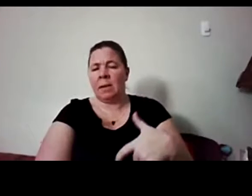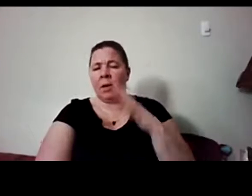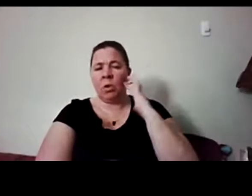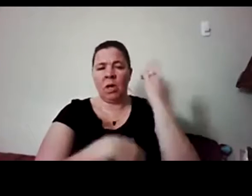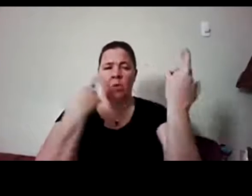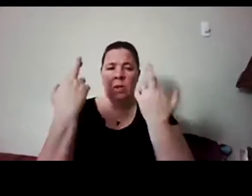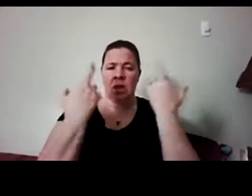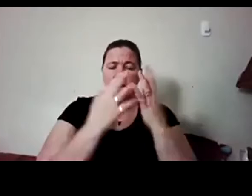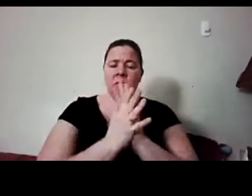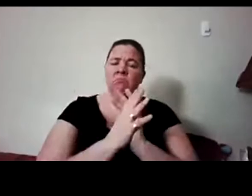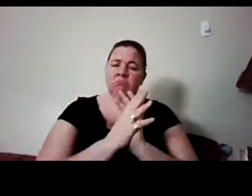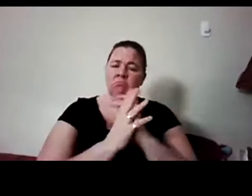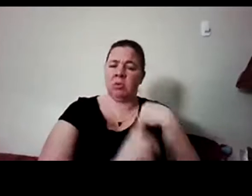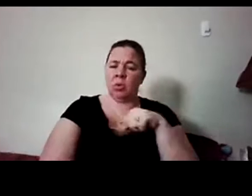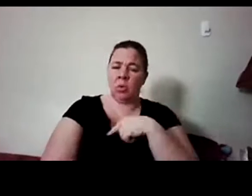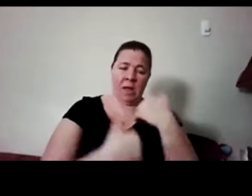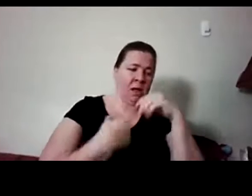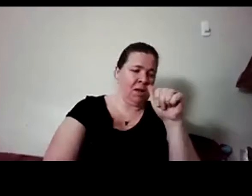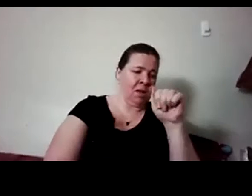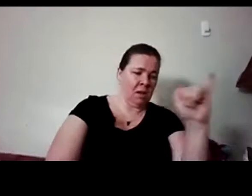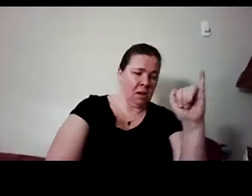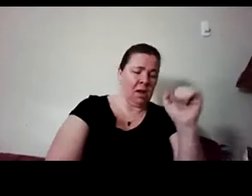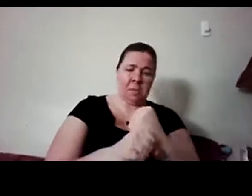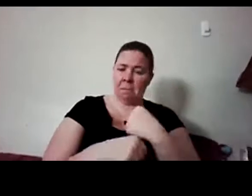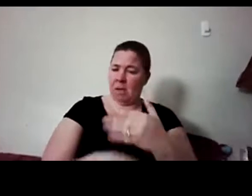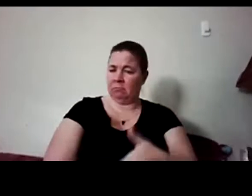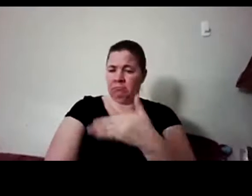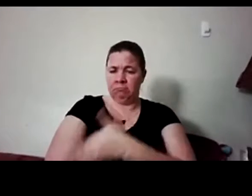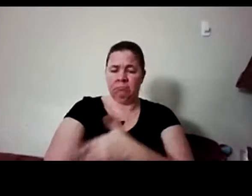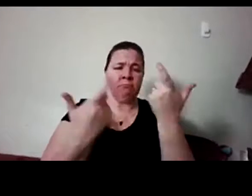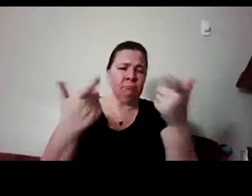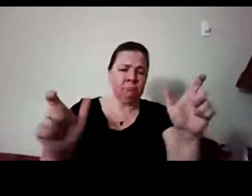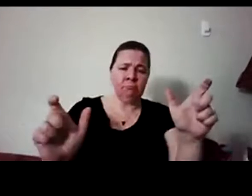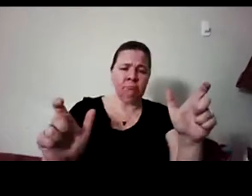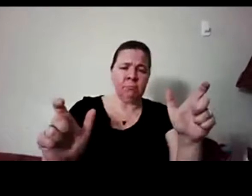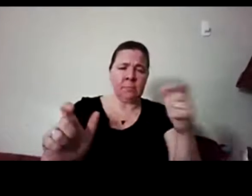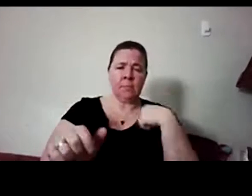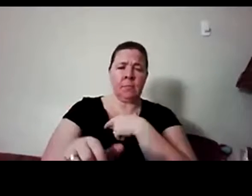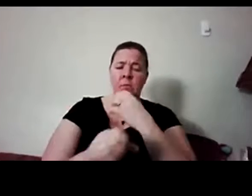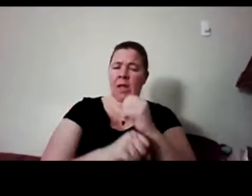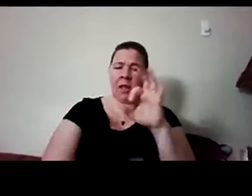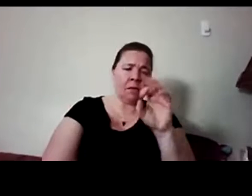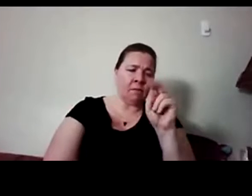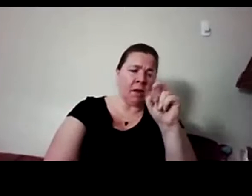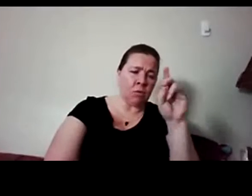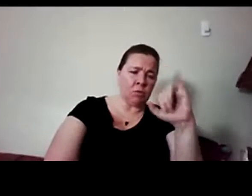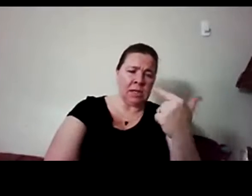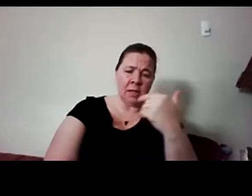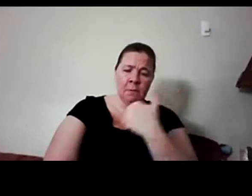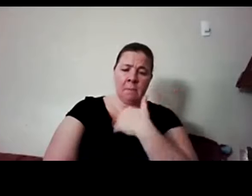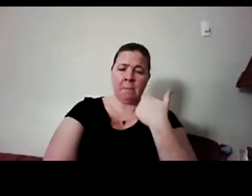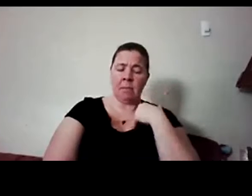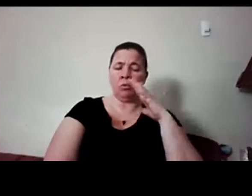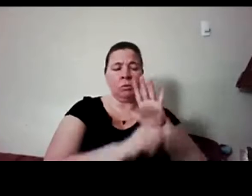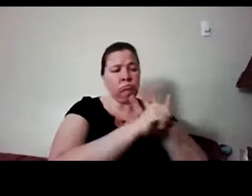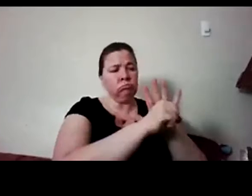realize, you know what? We have AI. We can make it even better, even bigger. We're going to get founding members. We're going to drive traffic to